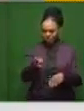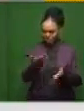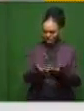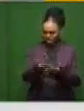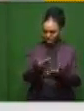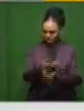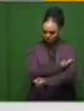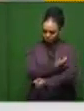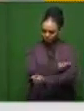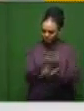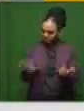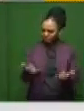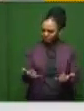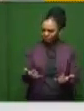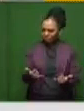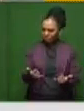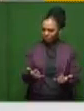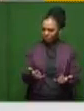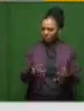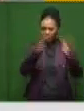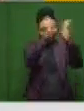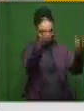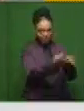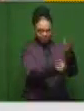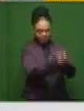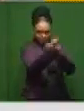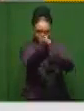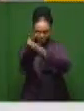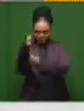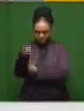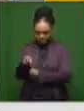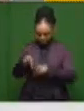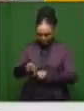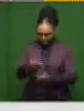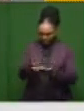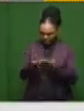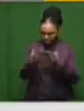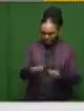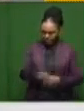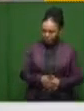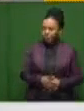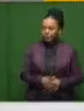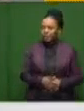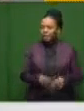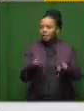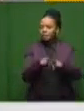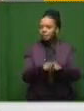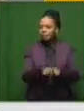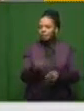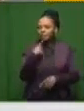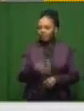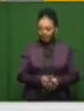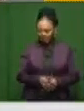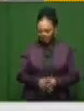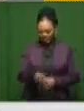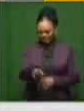its current form right now we're seeing that happening around the world um and then finally there are also theorists out there talking about being chipped through